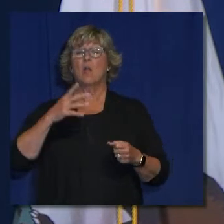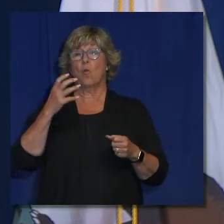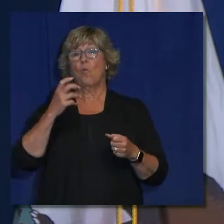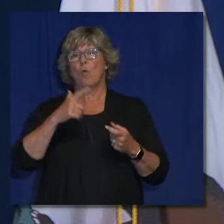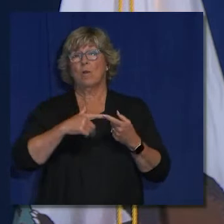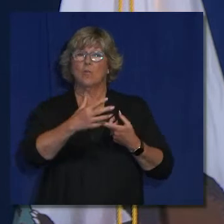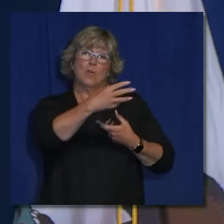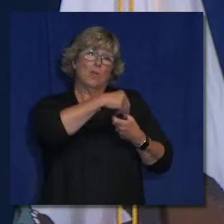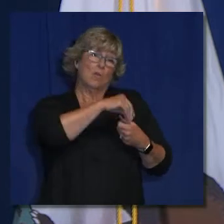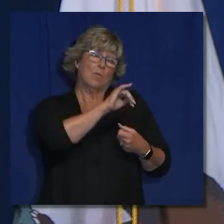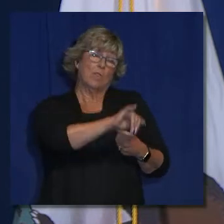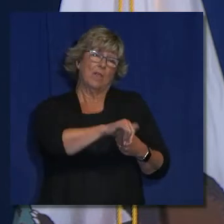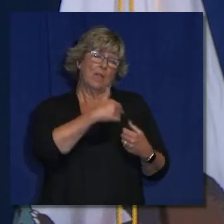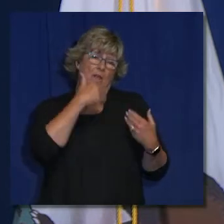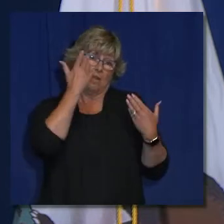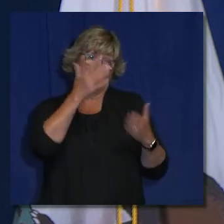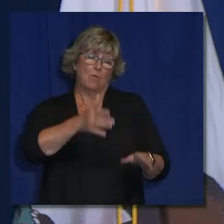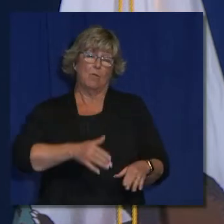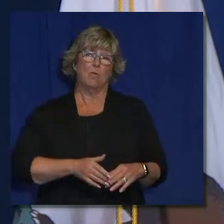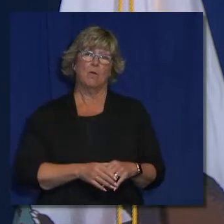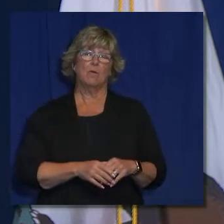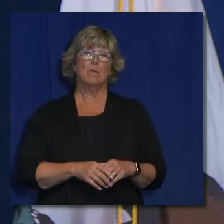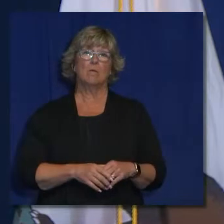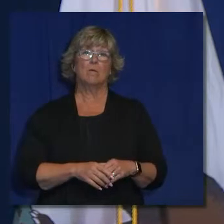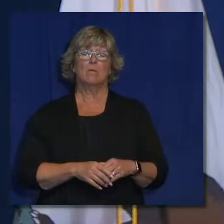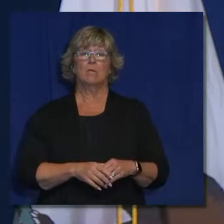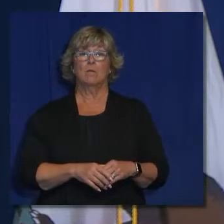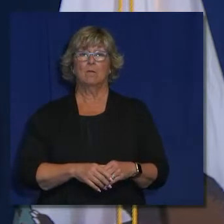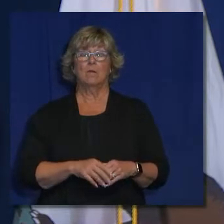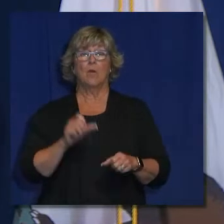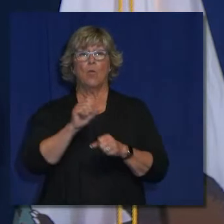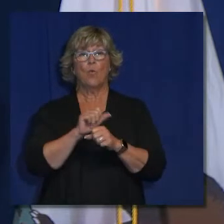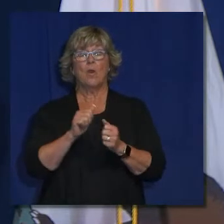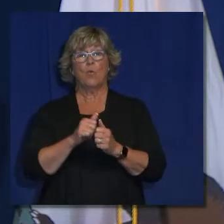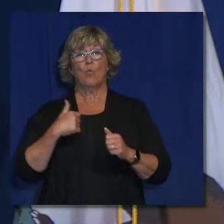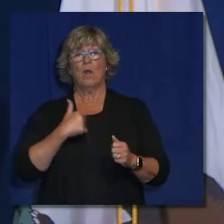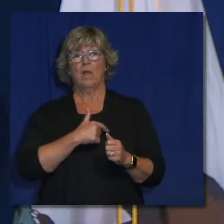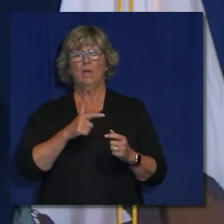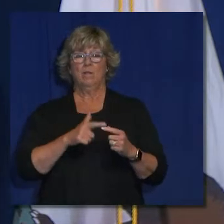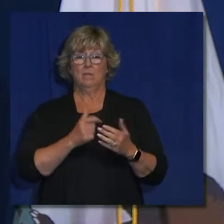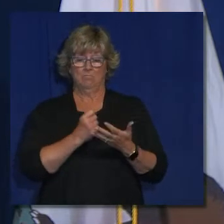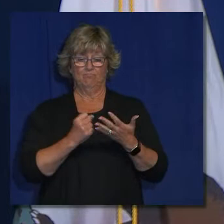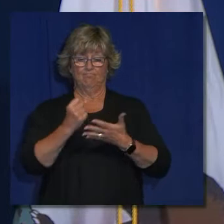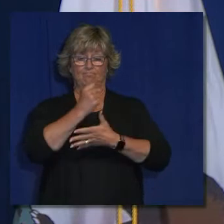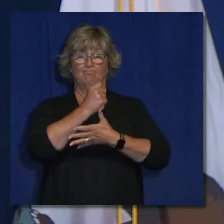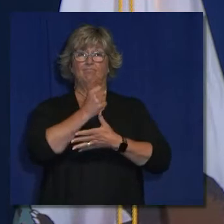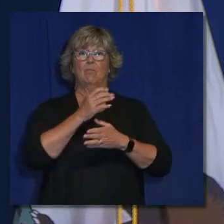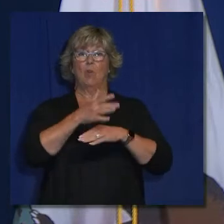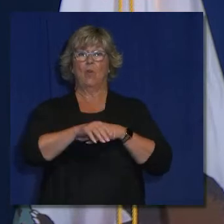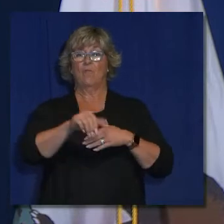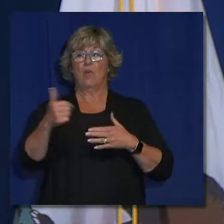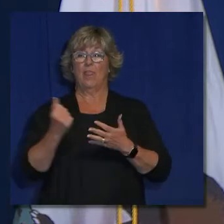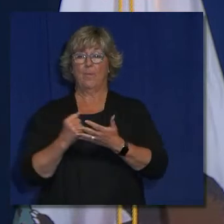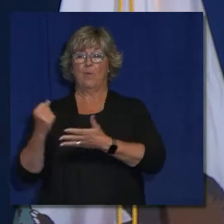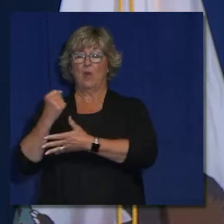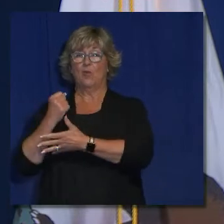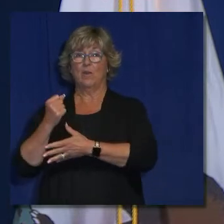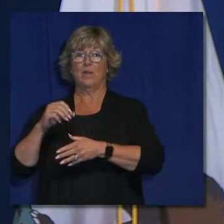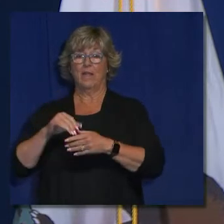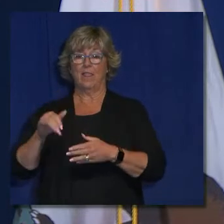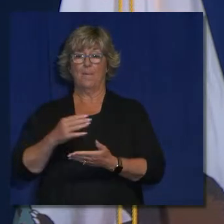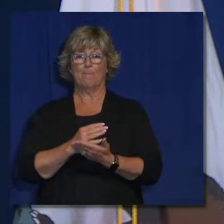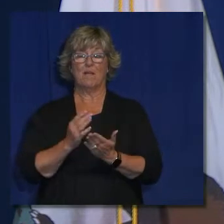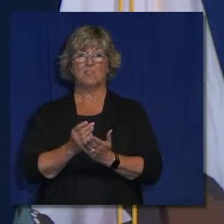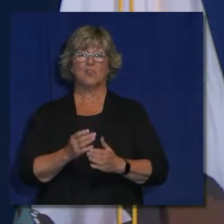to address that issue directly and work with us to prioritize that over other priorities in this